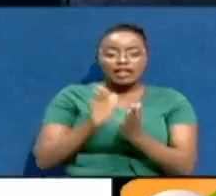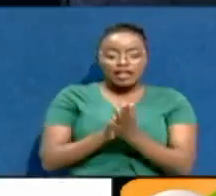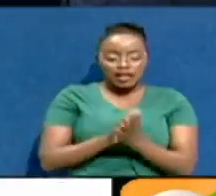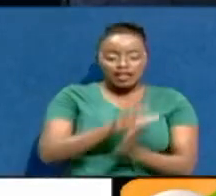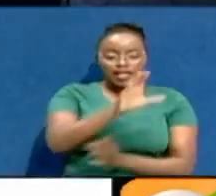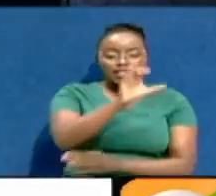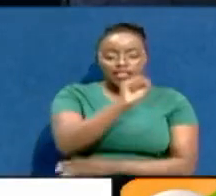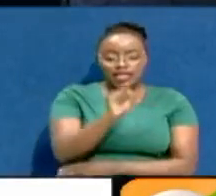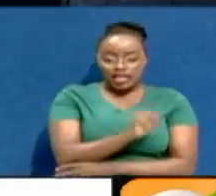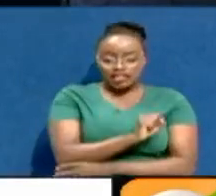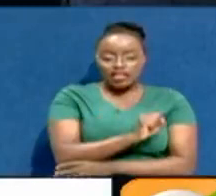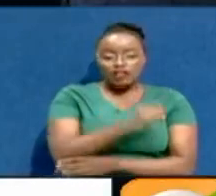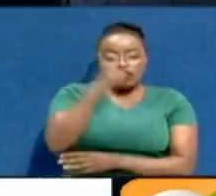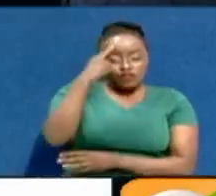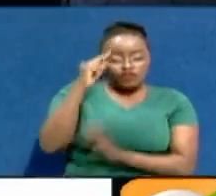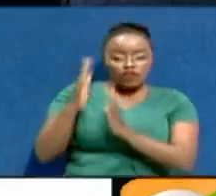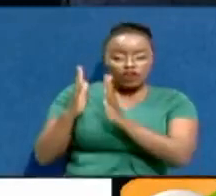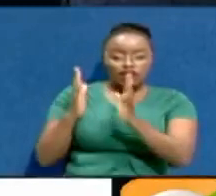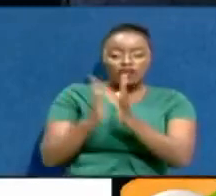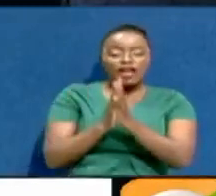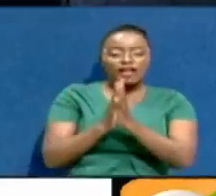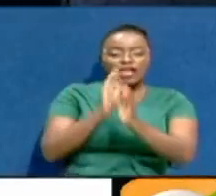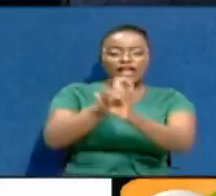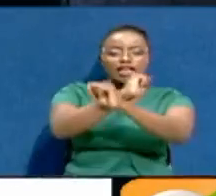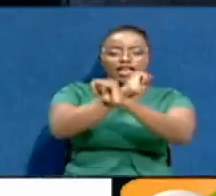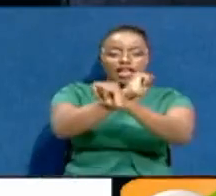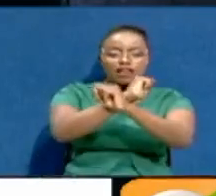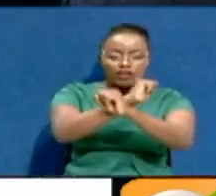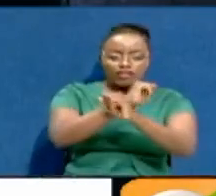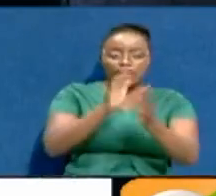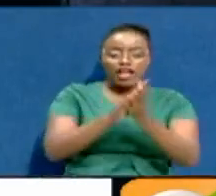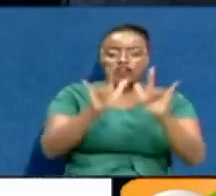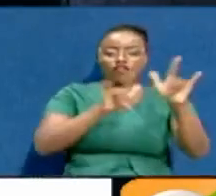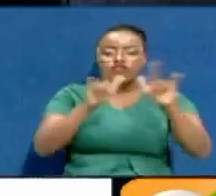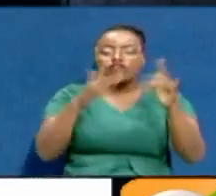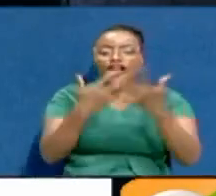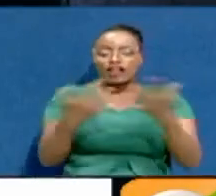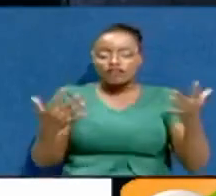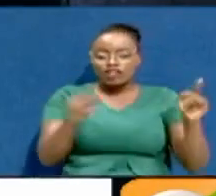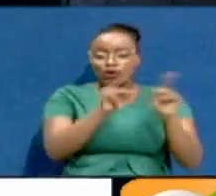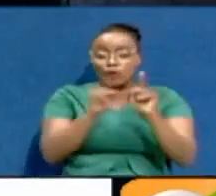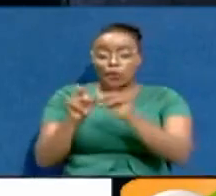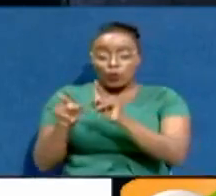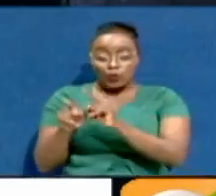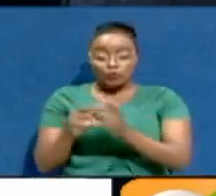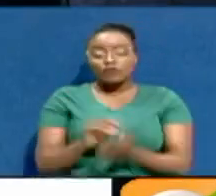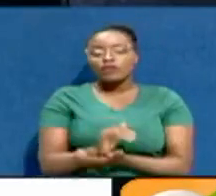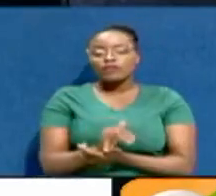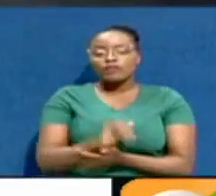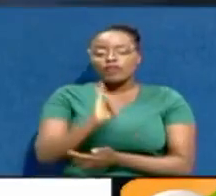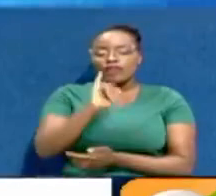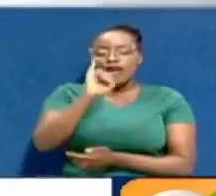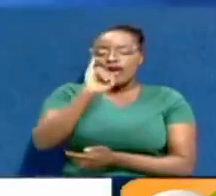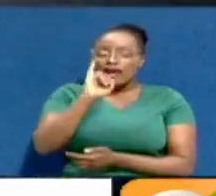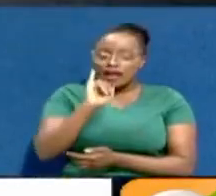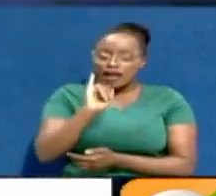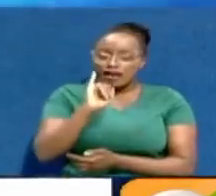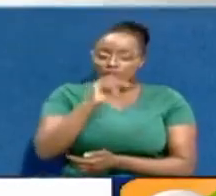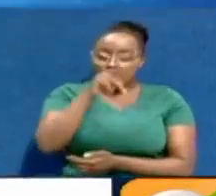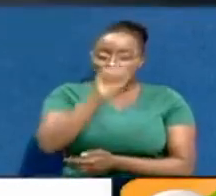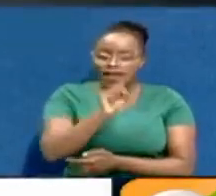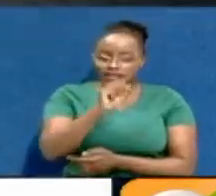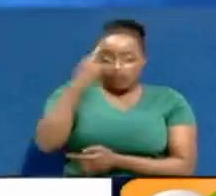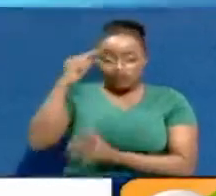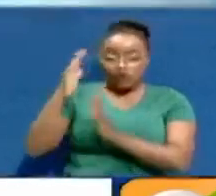and Cabinet Secretaries for Interior, Defense and Foreign Affairs, as well as Interior PS. The